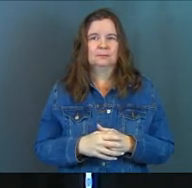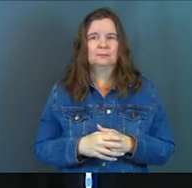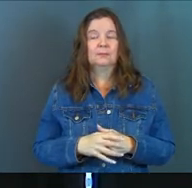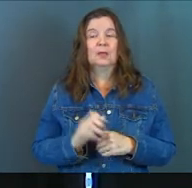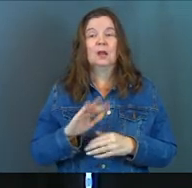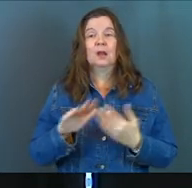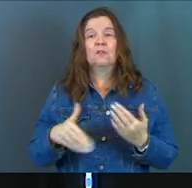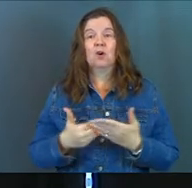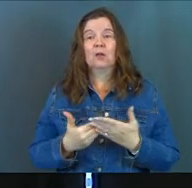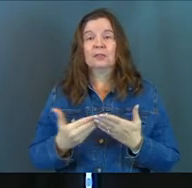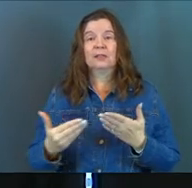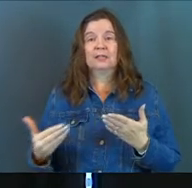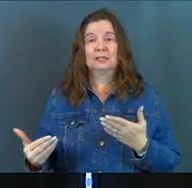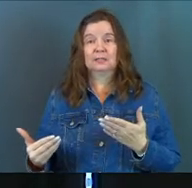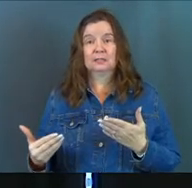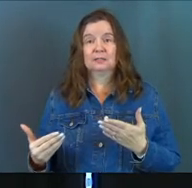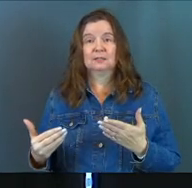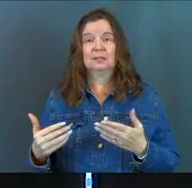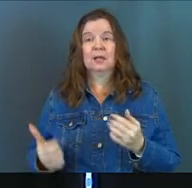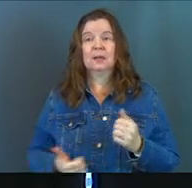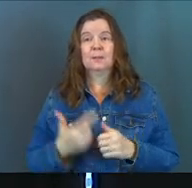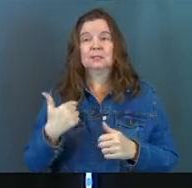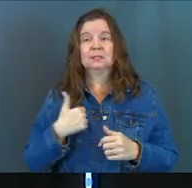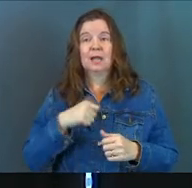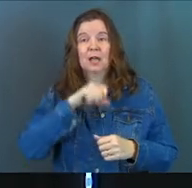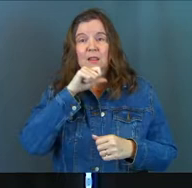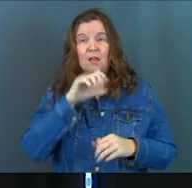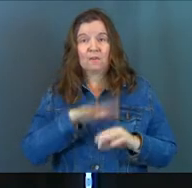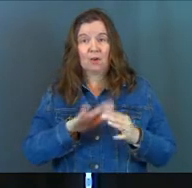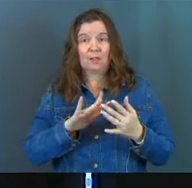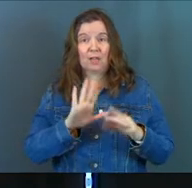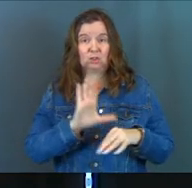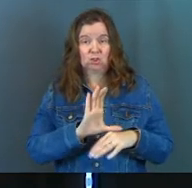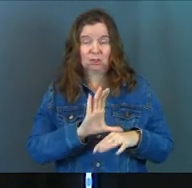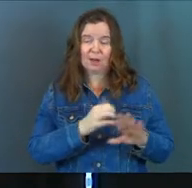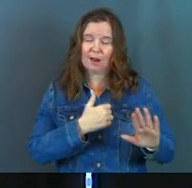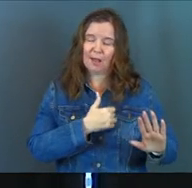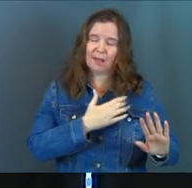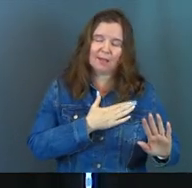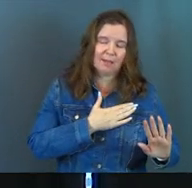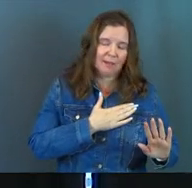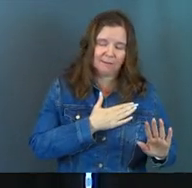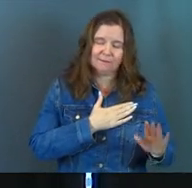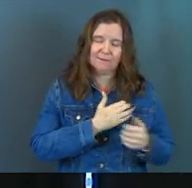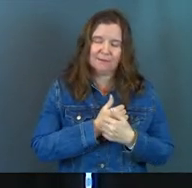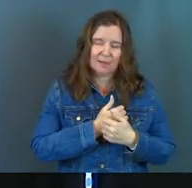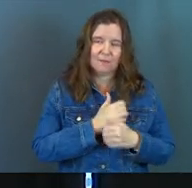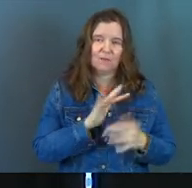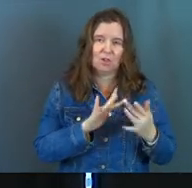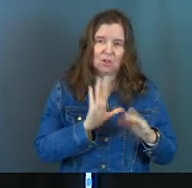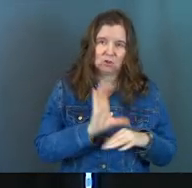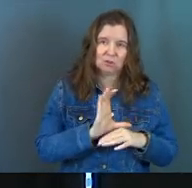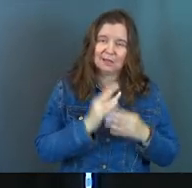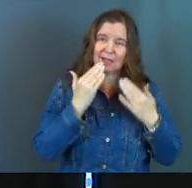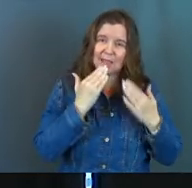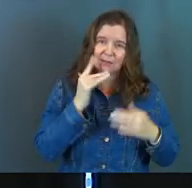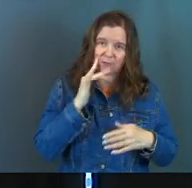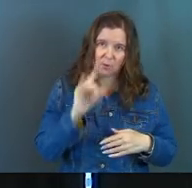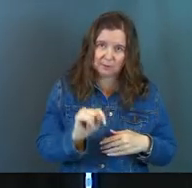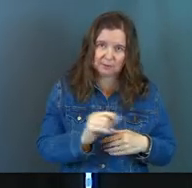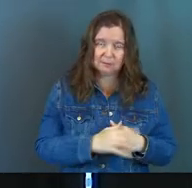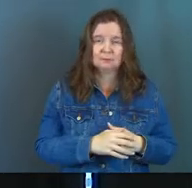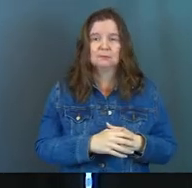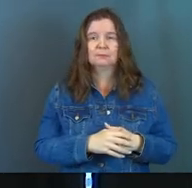And of all the things, as much as I love online church, and I love online church, so thankful for